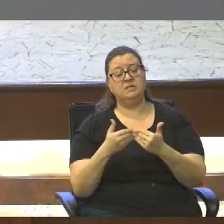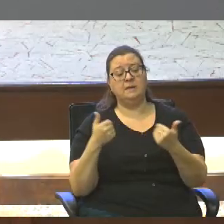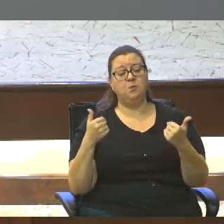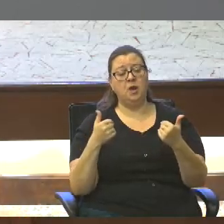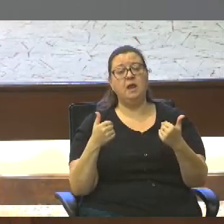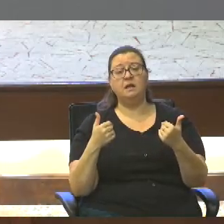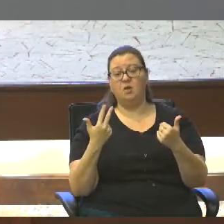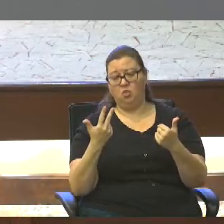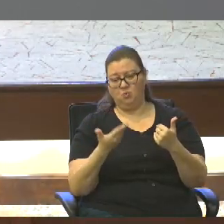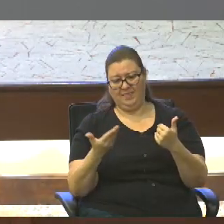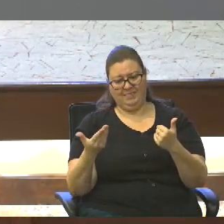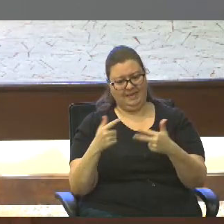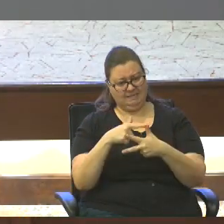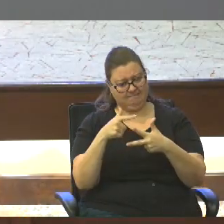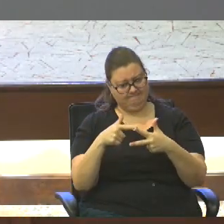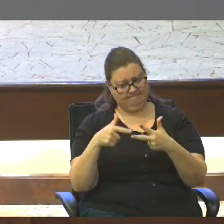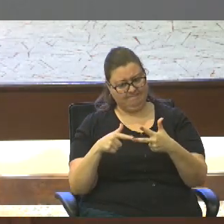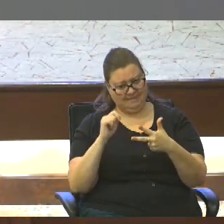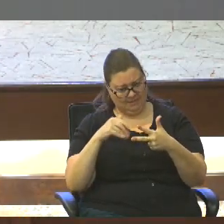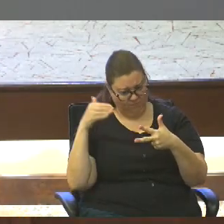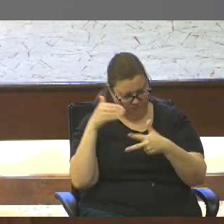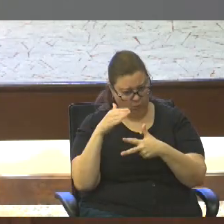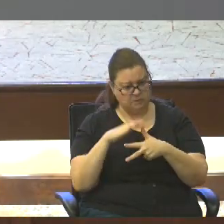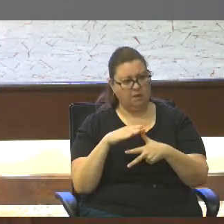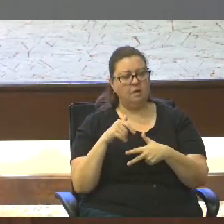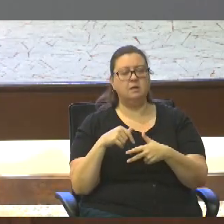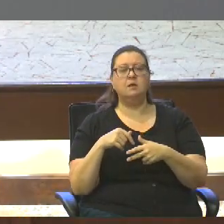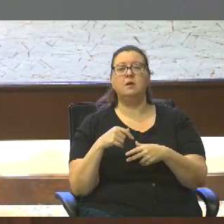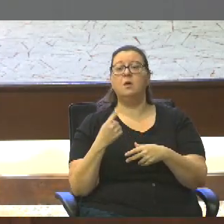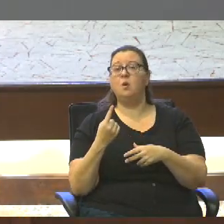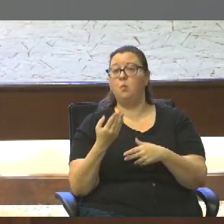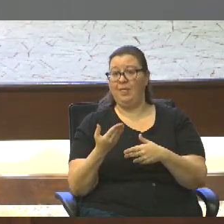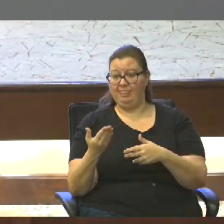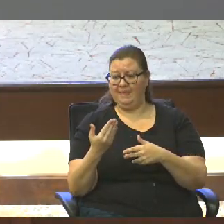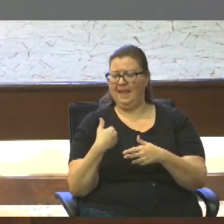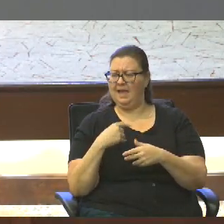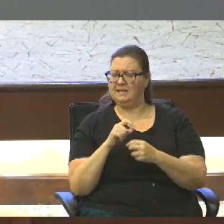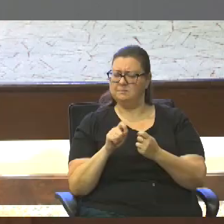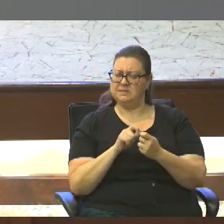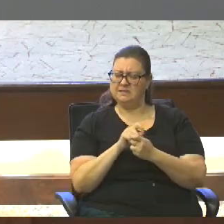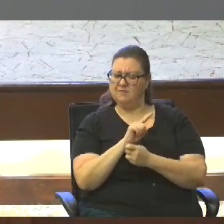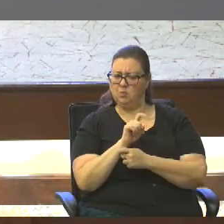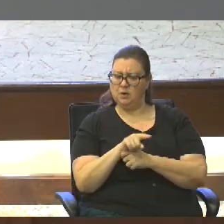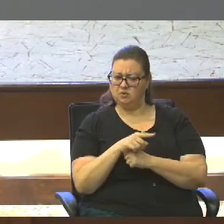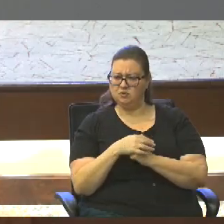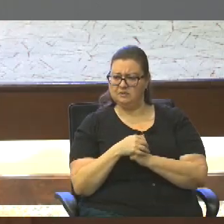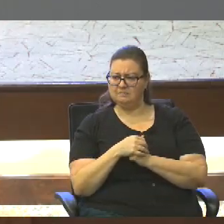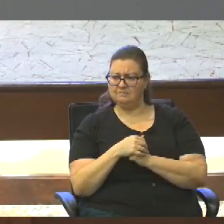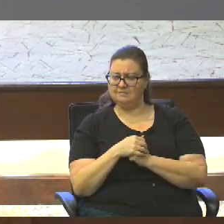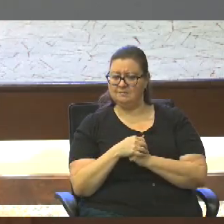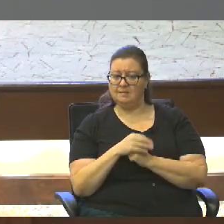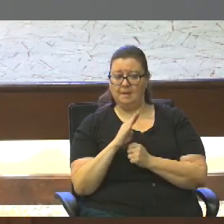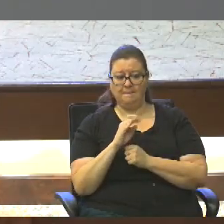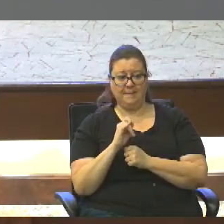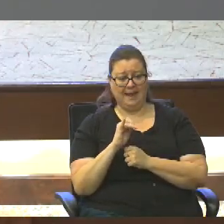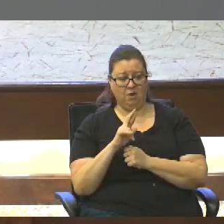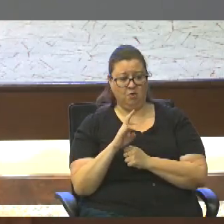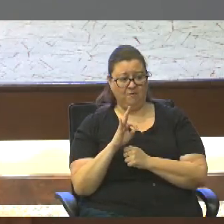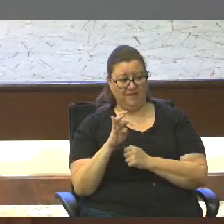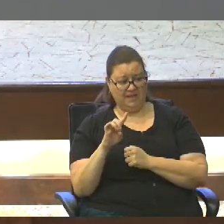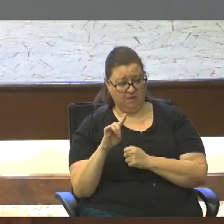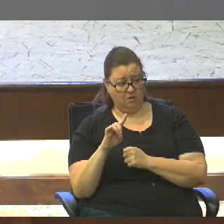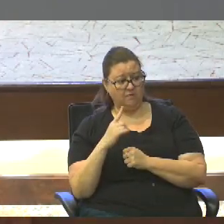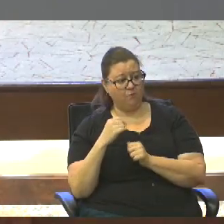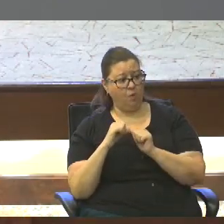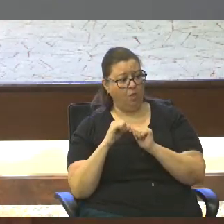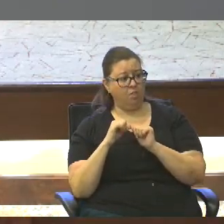3 items we need to look at. And one of them that I have a specific question, and really as a follow-up to Councilmember Bearfield, on those